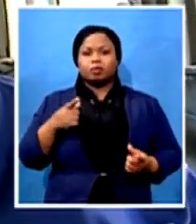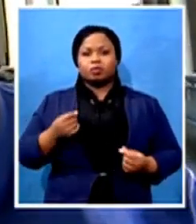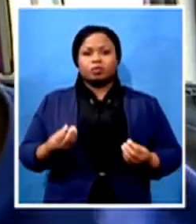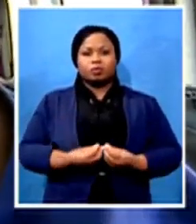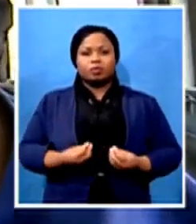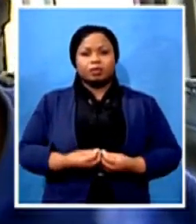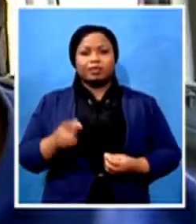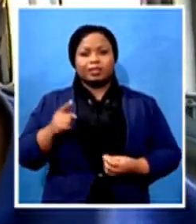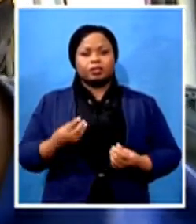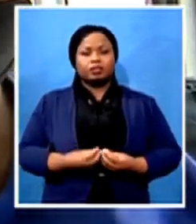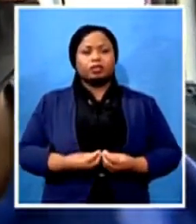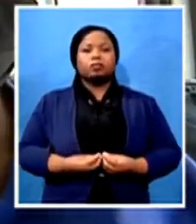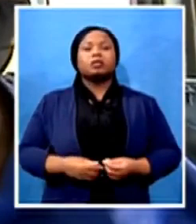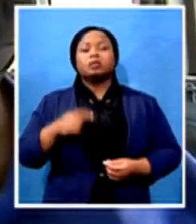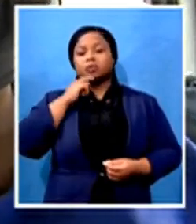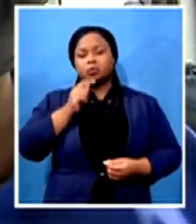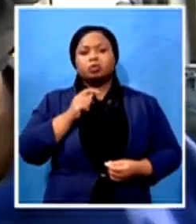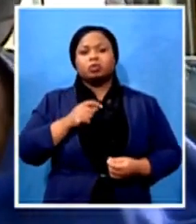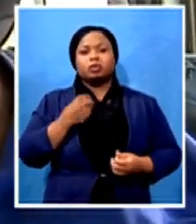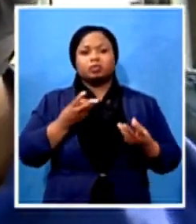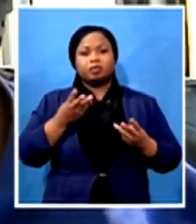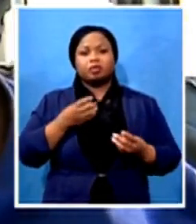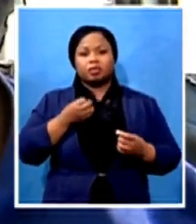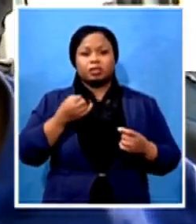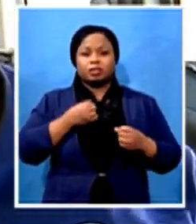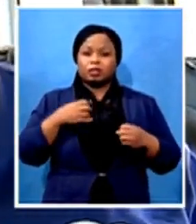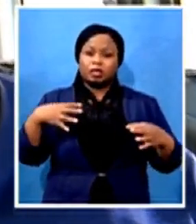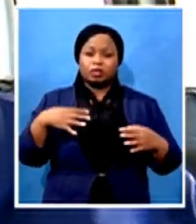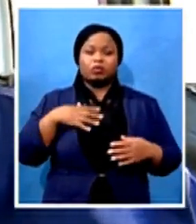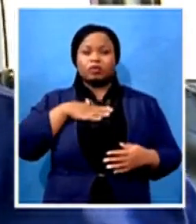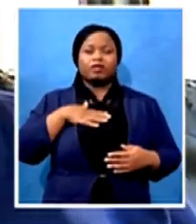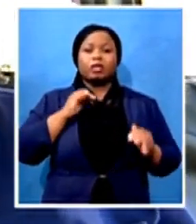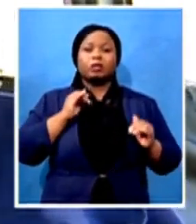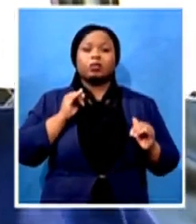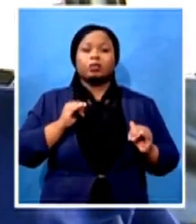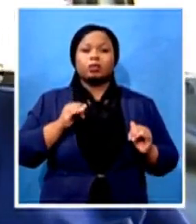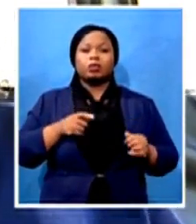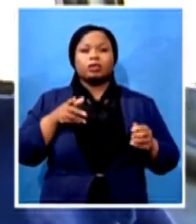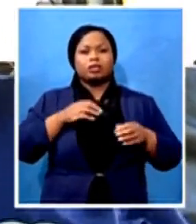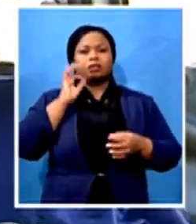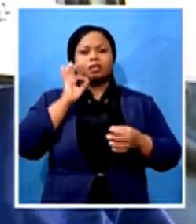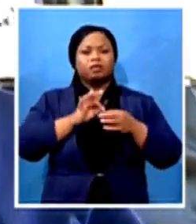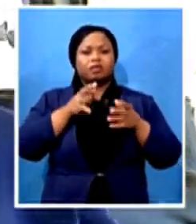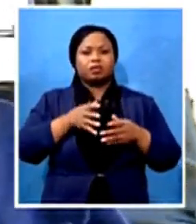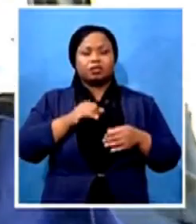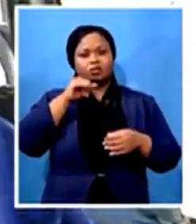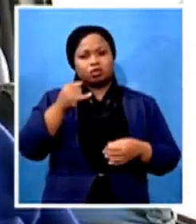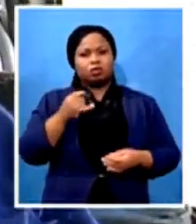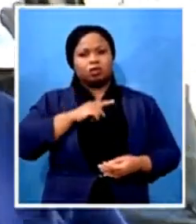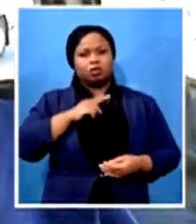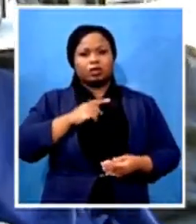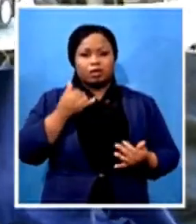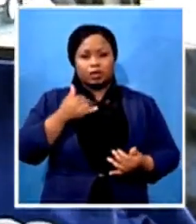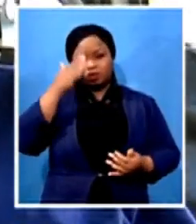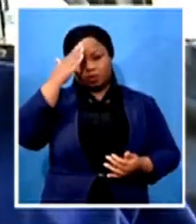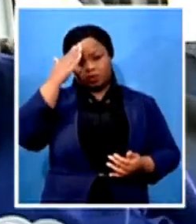commuters are going to start feeling the pinch, in particular here in Johannesburg. We do know now that this will apply in Johannesburg. Let me